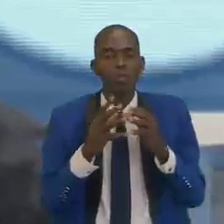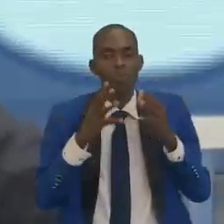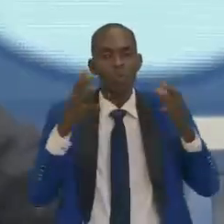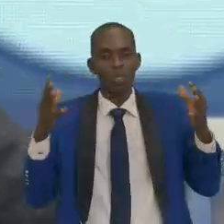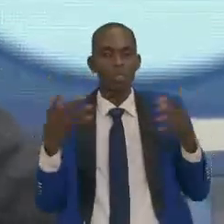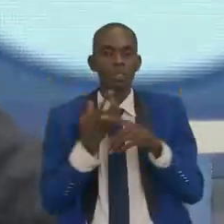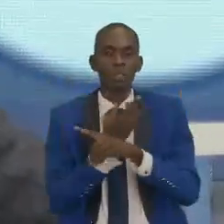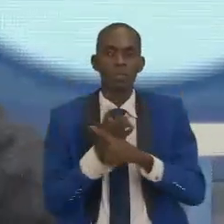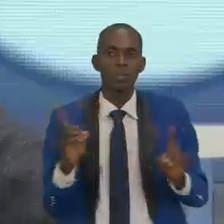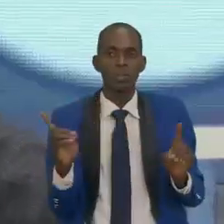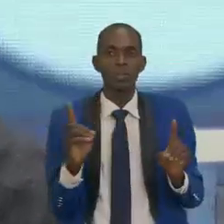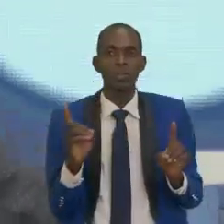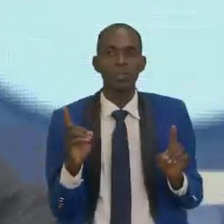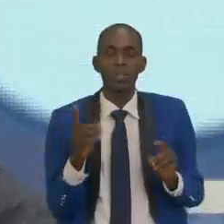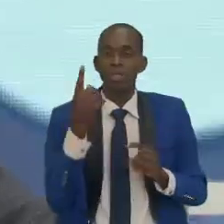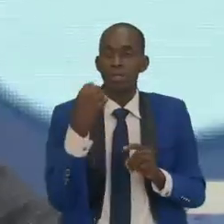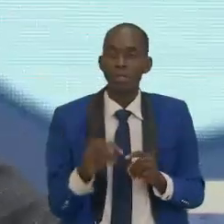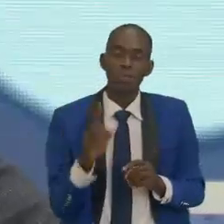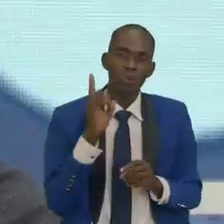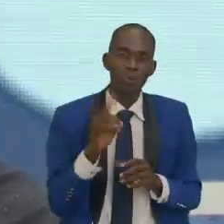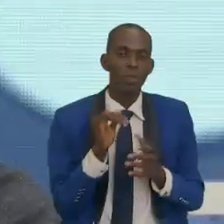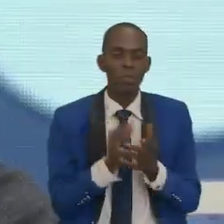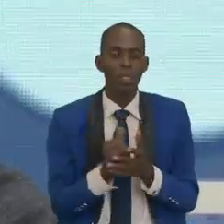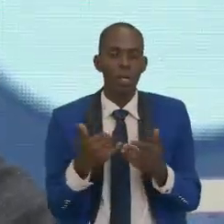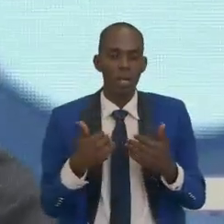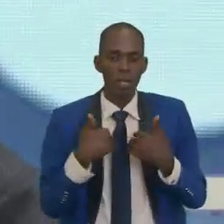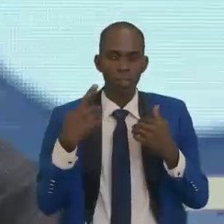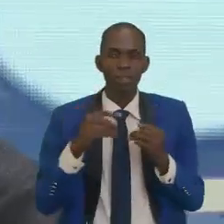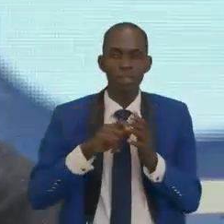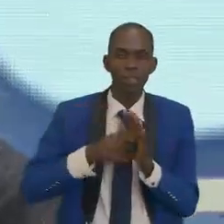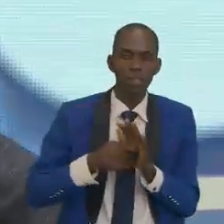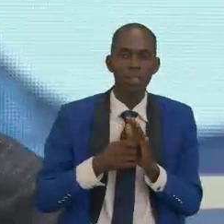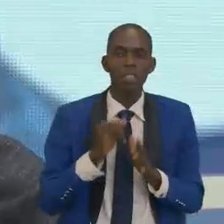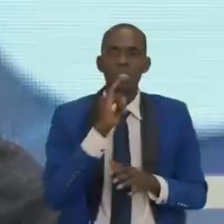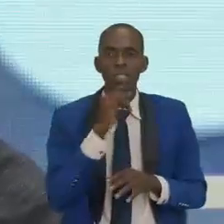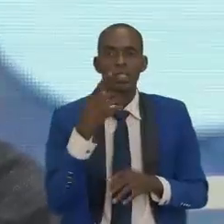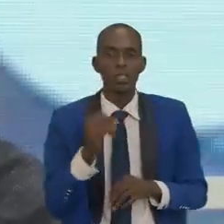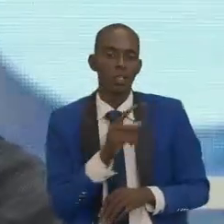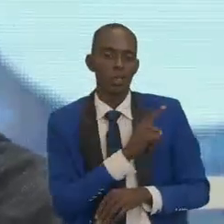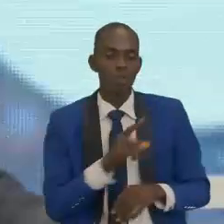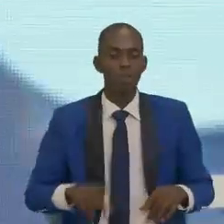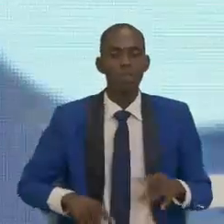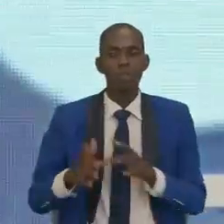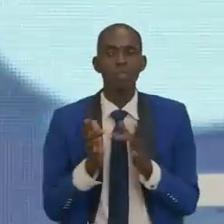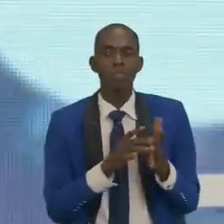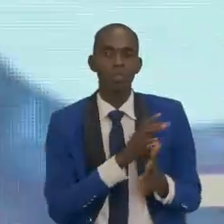deliverance, the one that holds the key is the Lord Jesus